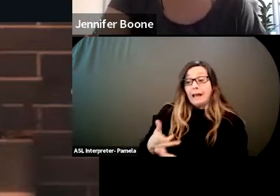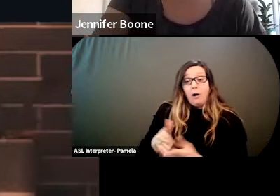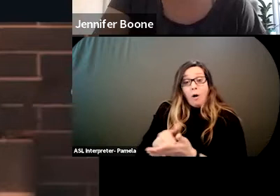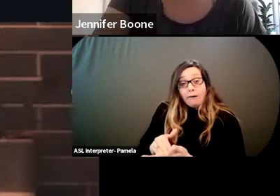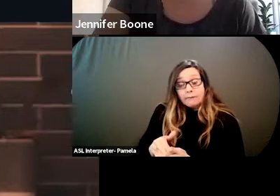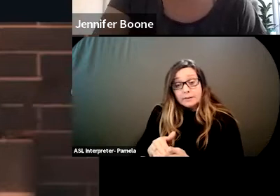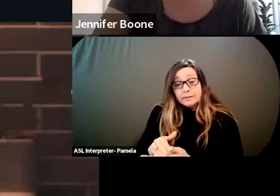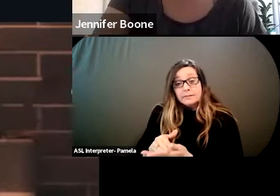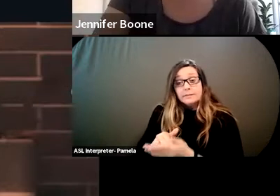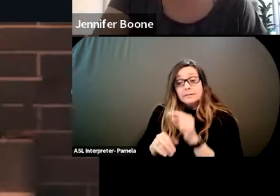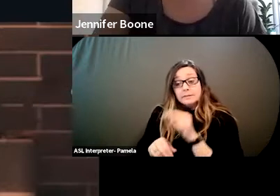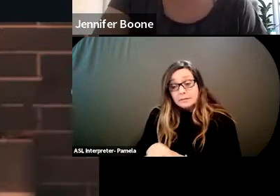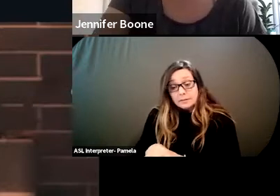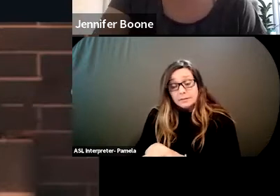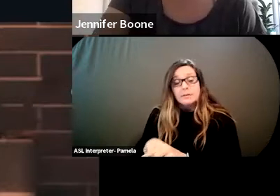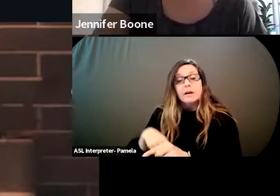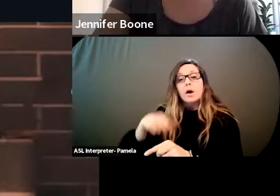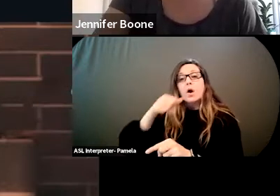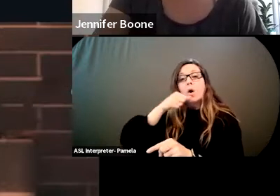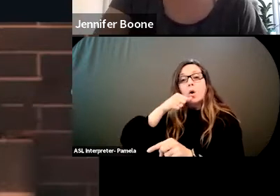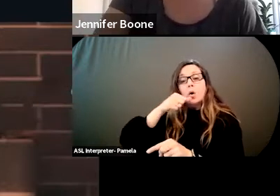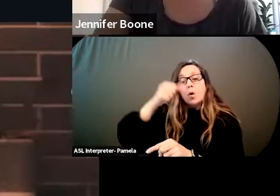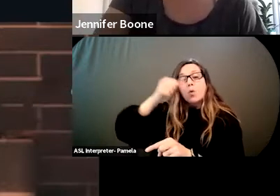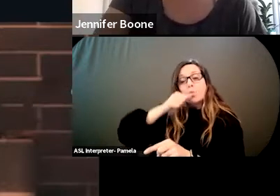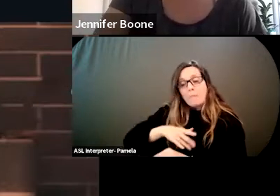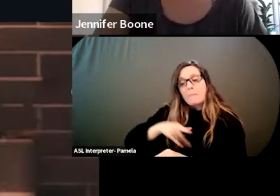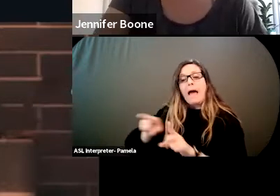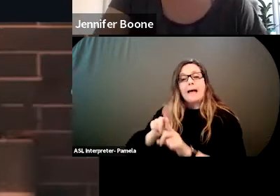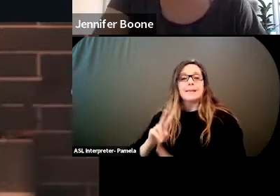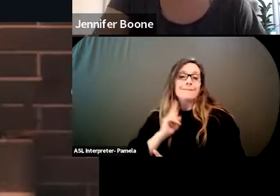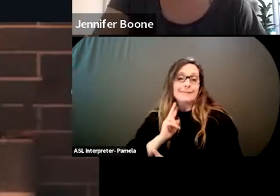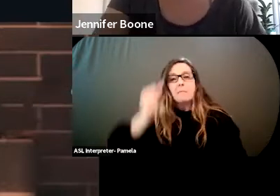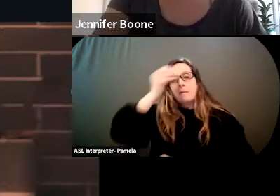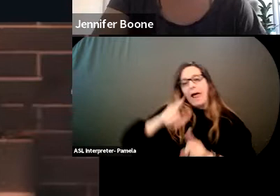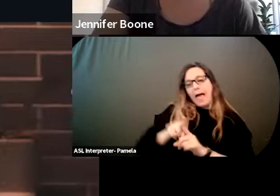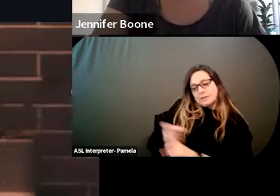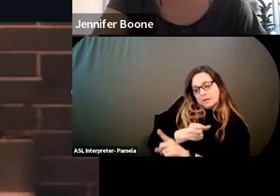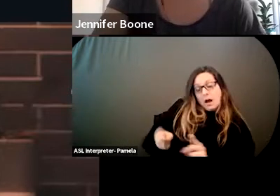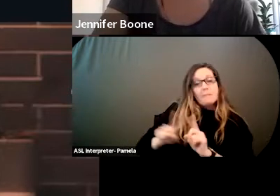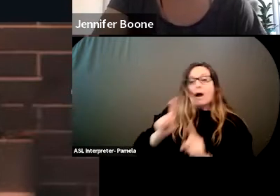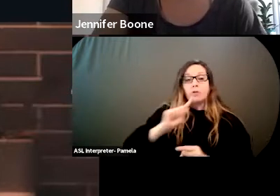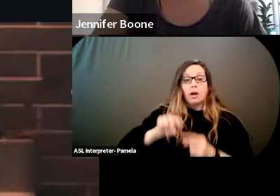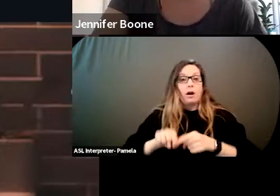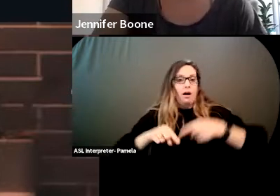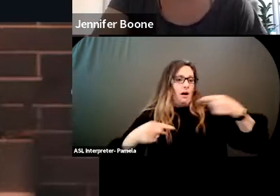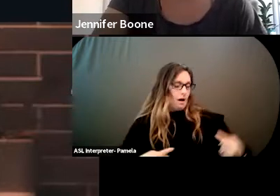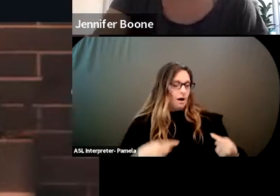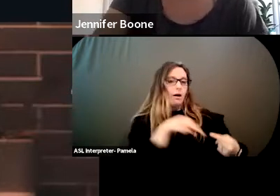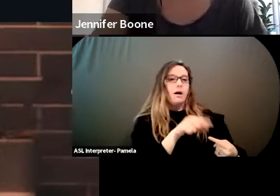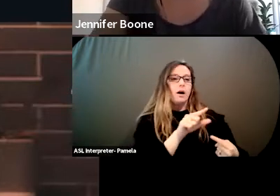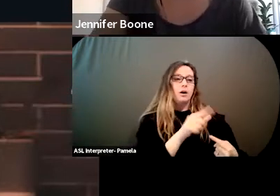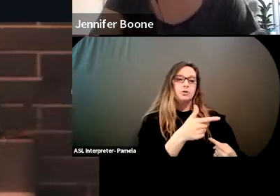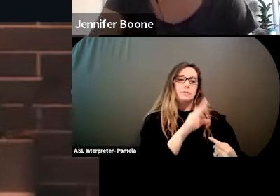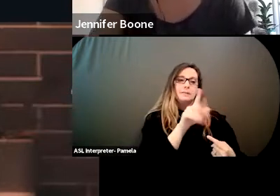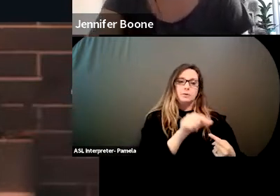victims. This myth makes it difficult for LGBTQ men to recognize abusive dynamics and seek assistance. The lack